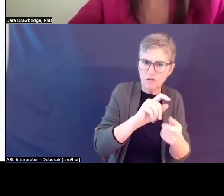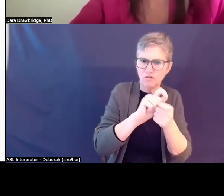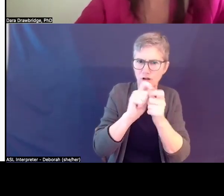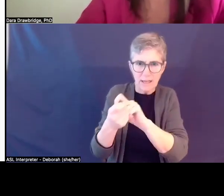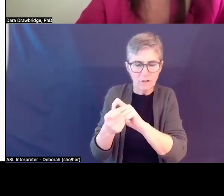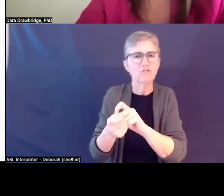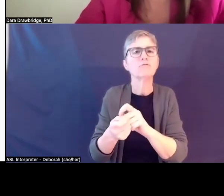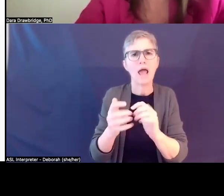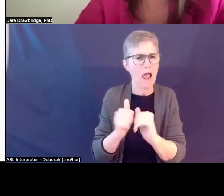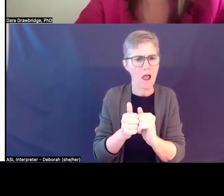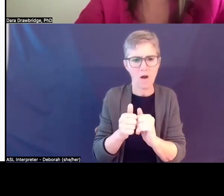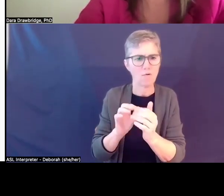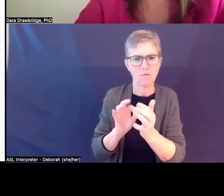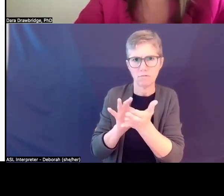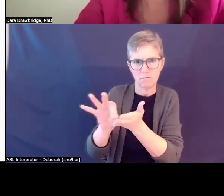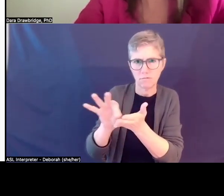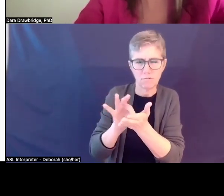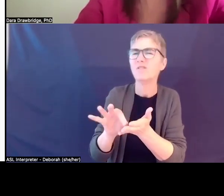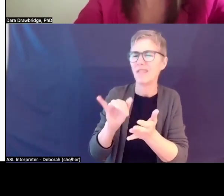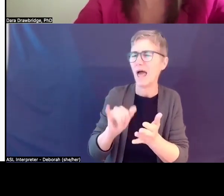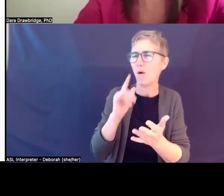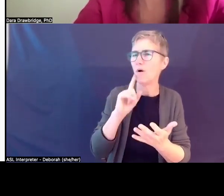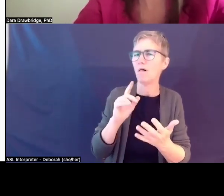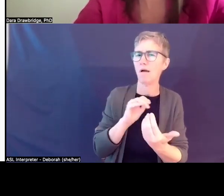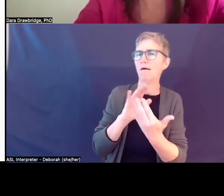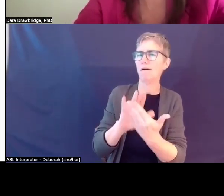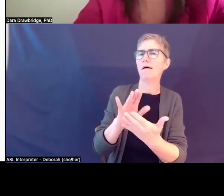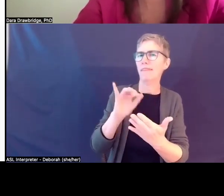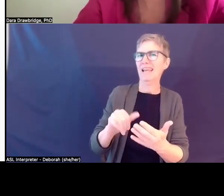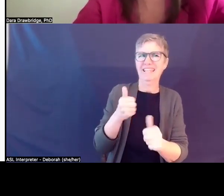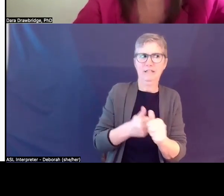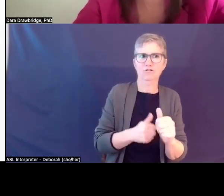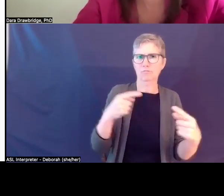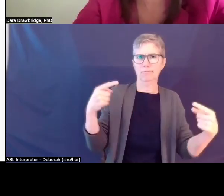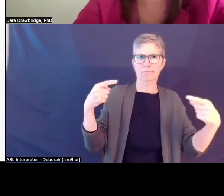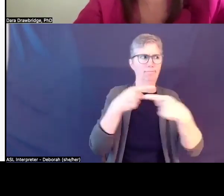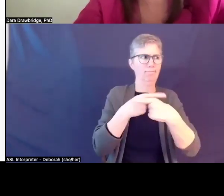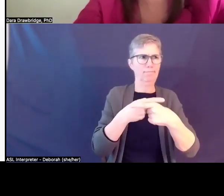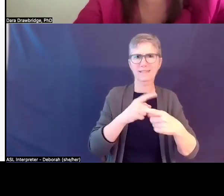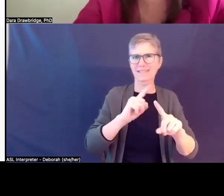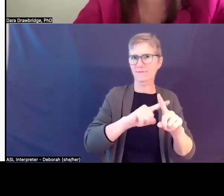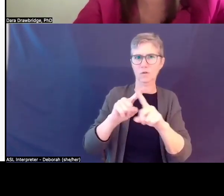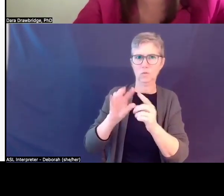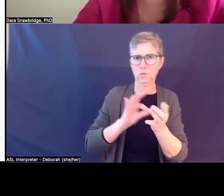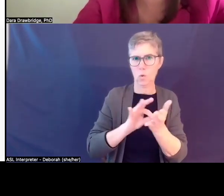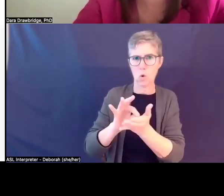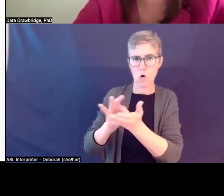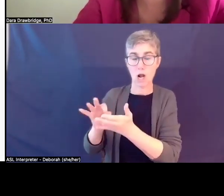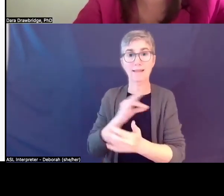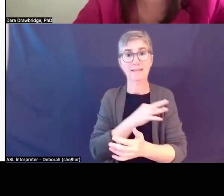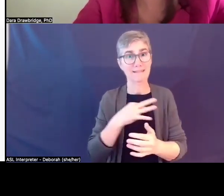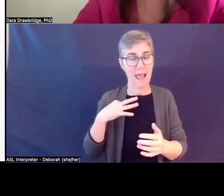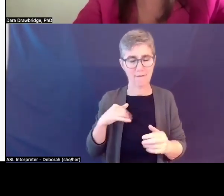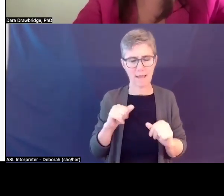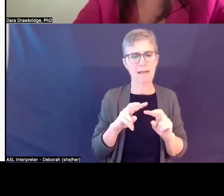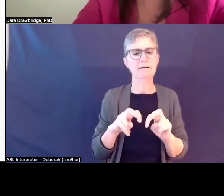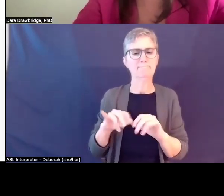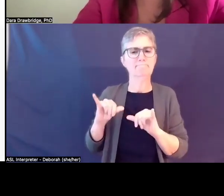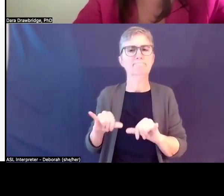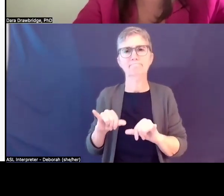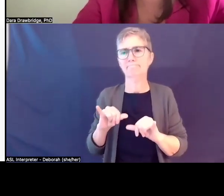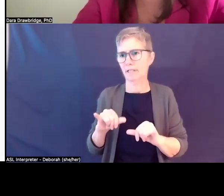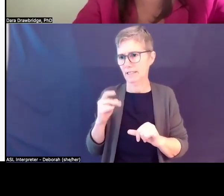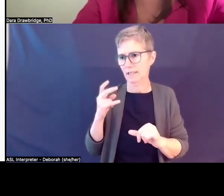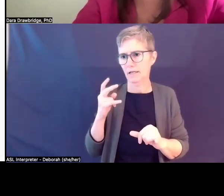address true scoring discrepancies that we were seeing by reminding staff of and bringing to their attention key scoring criteria and